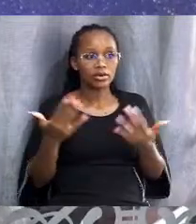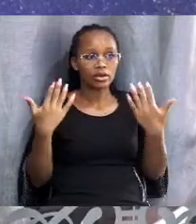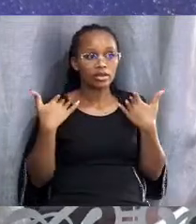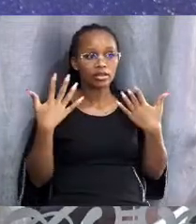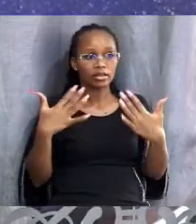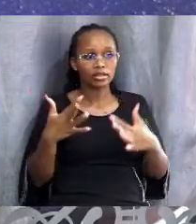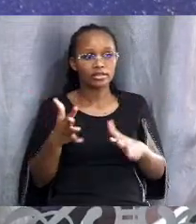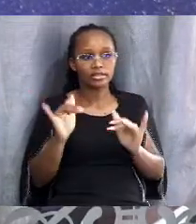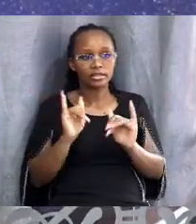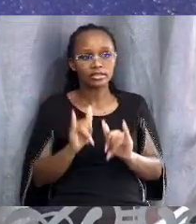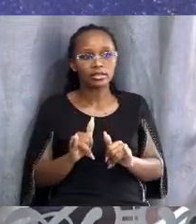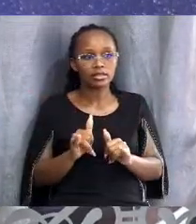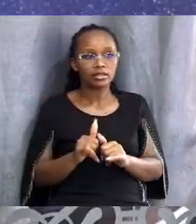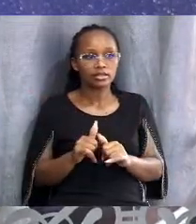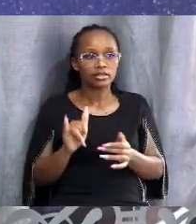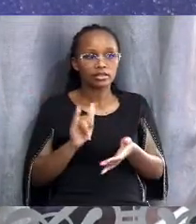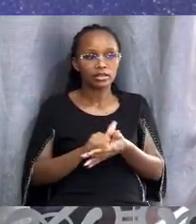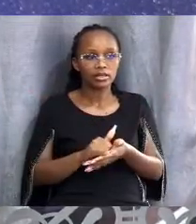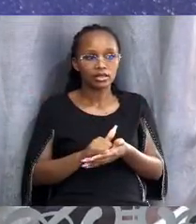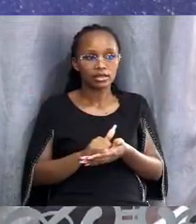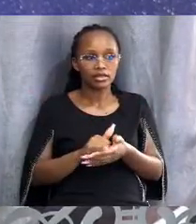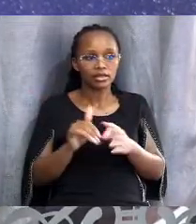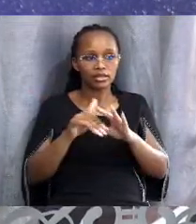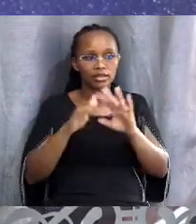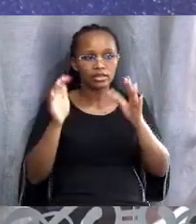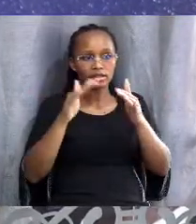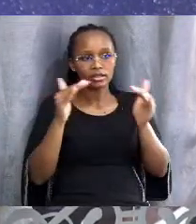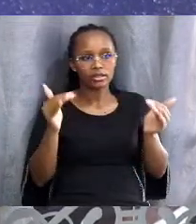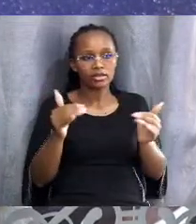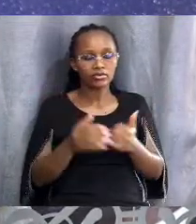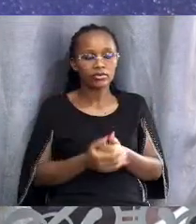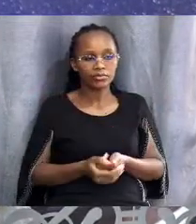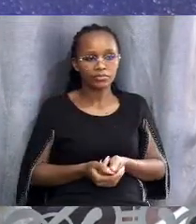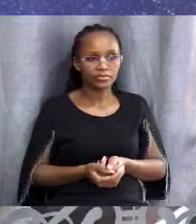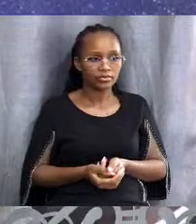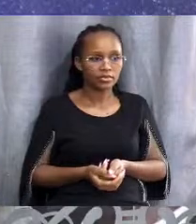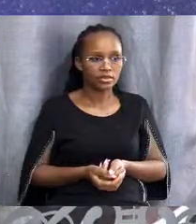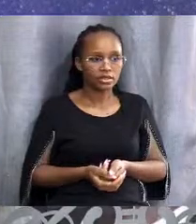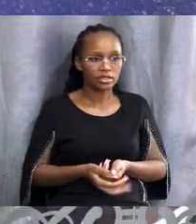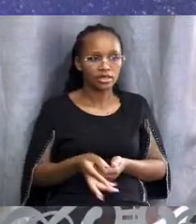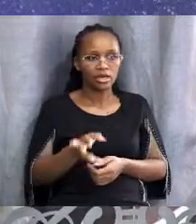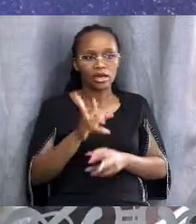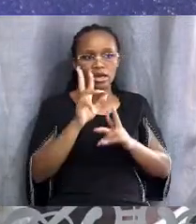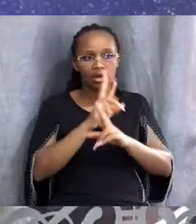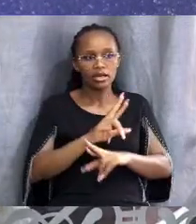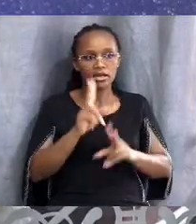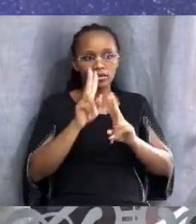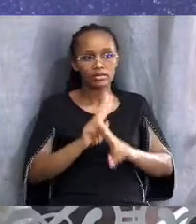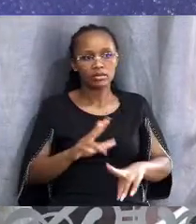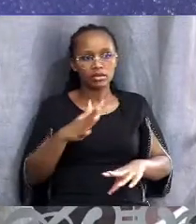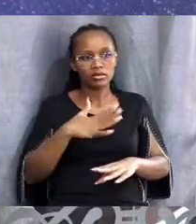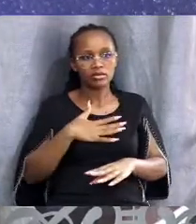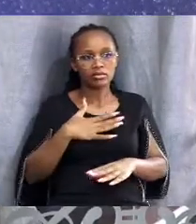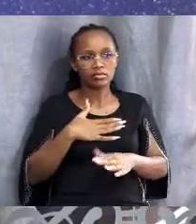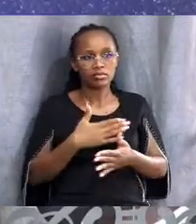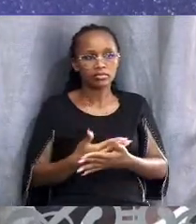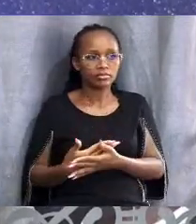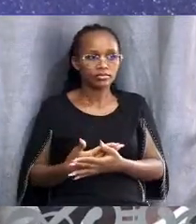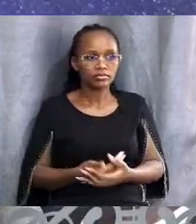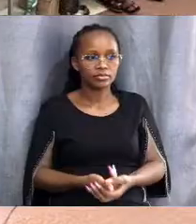angels live, that is in heaven. Rest in peace, my daughter.